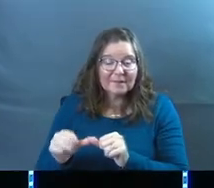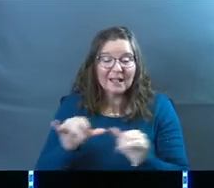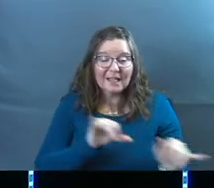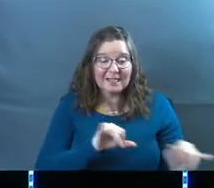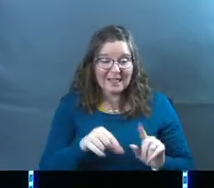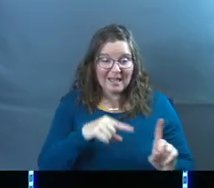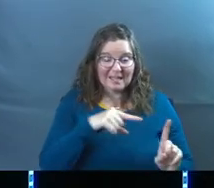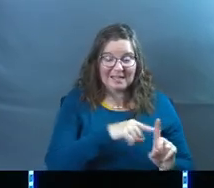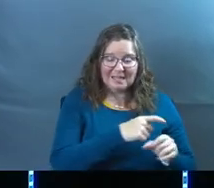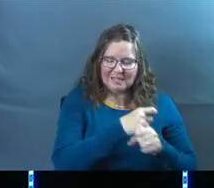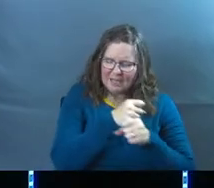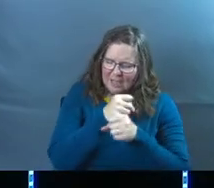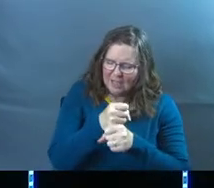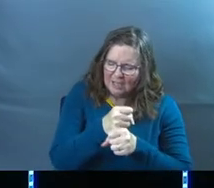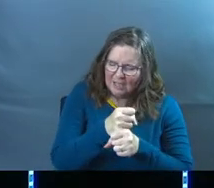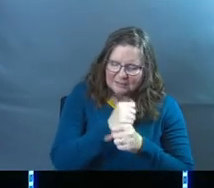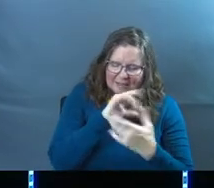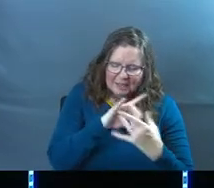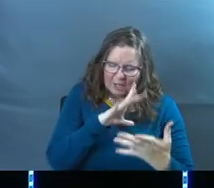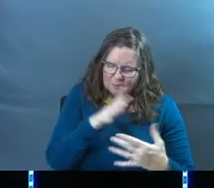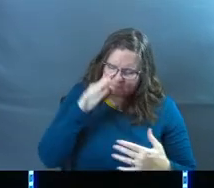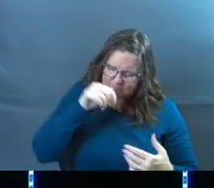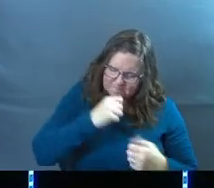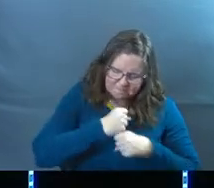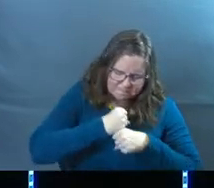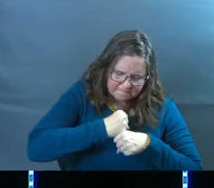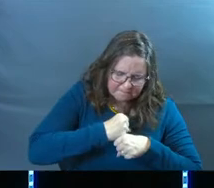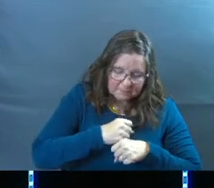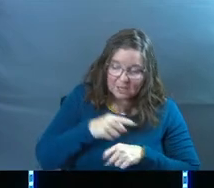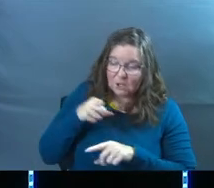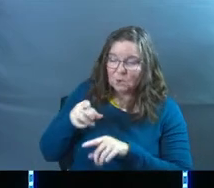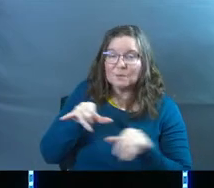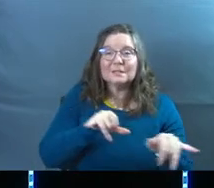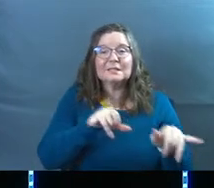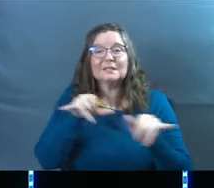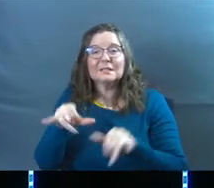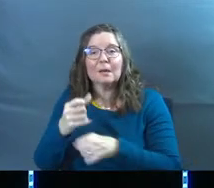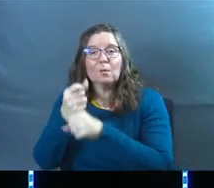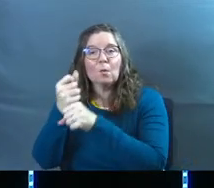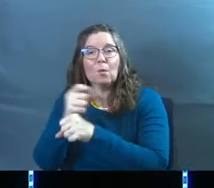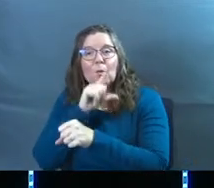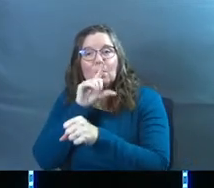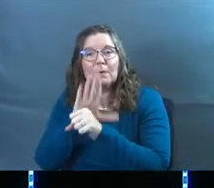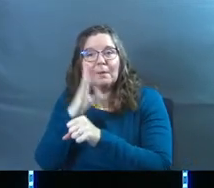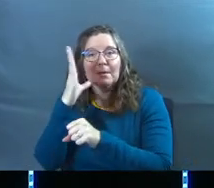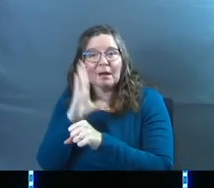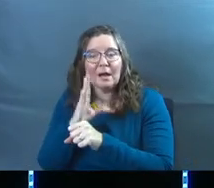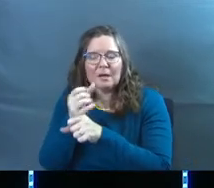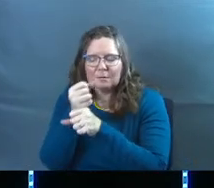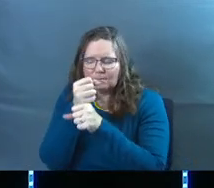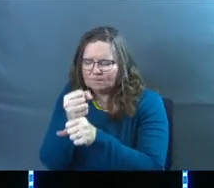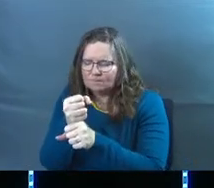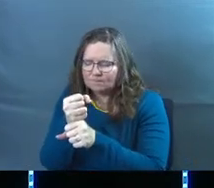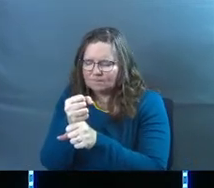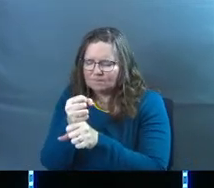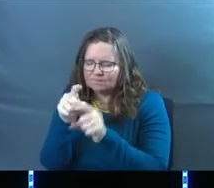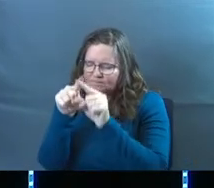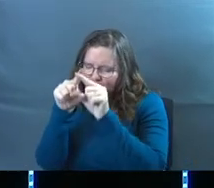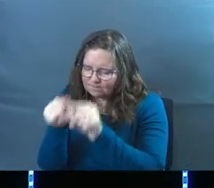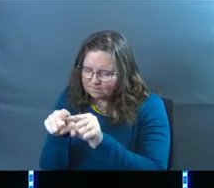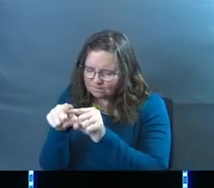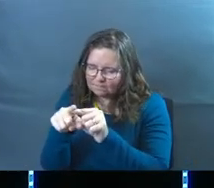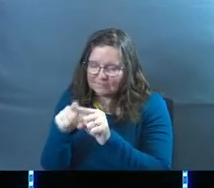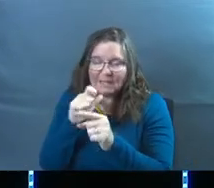just like he held on and didn't let go, I need you to hold on to the promises of God and not let go.